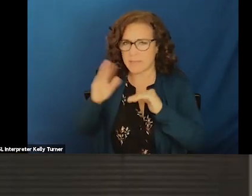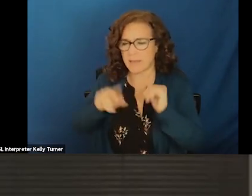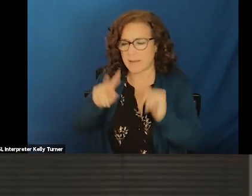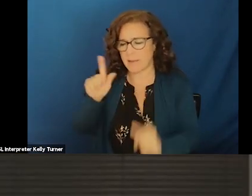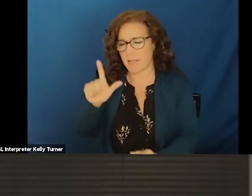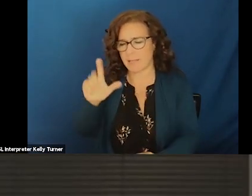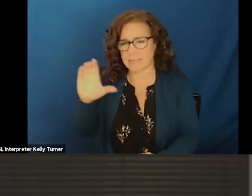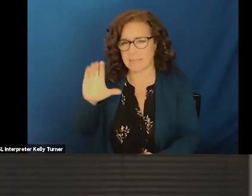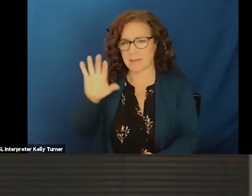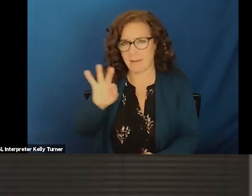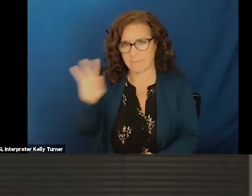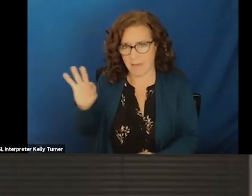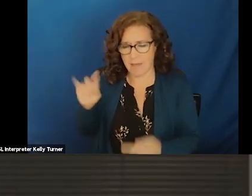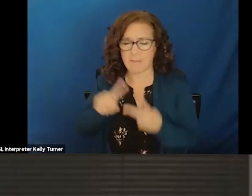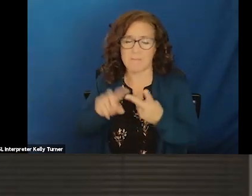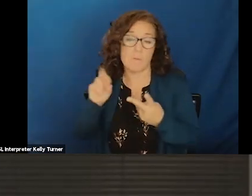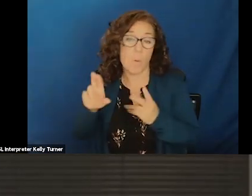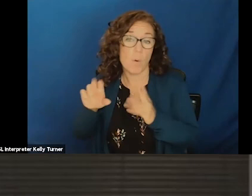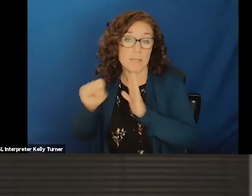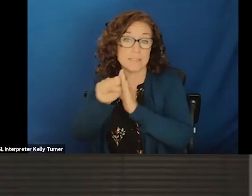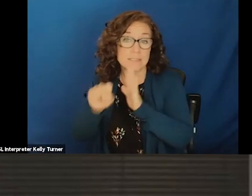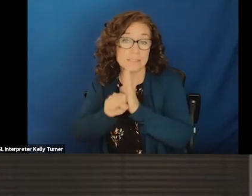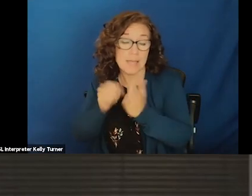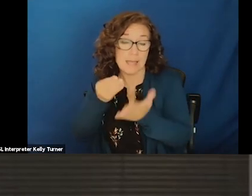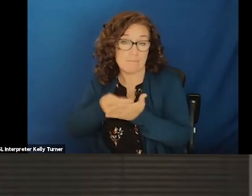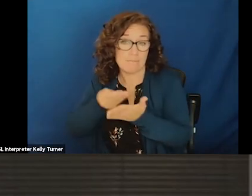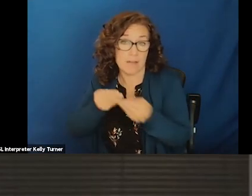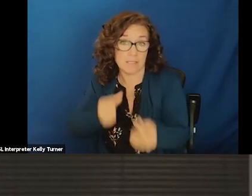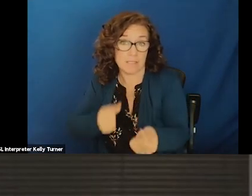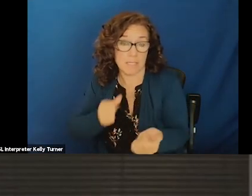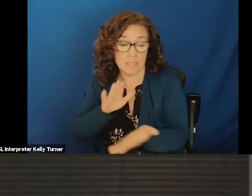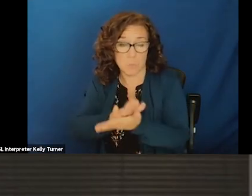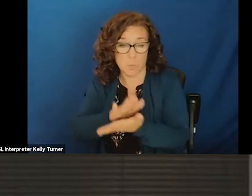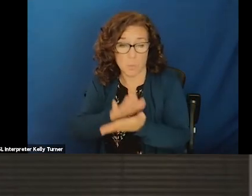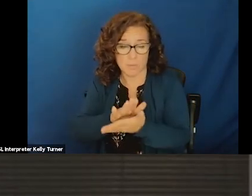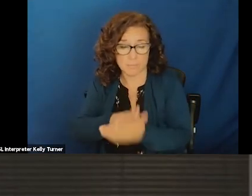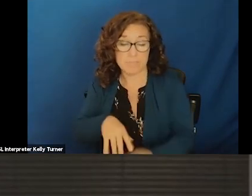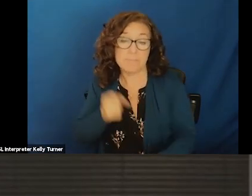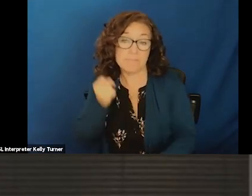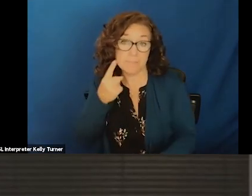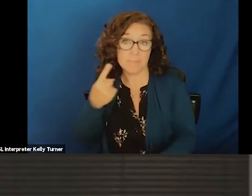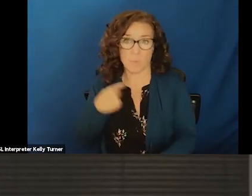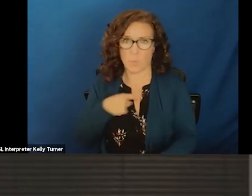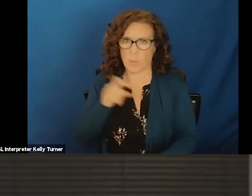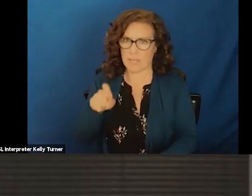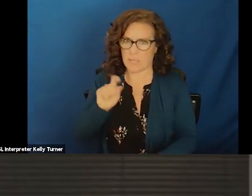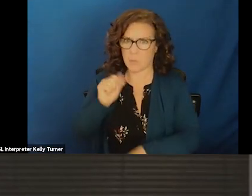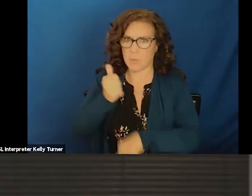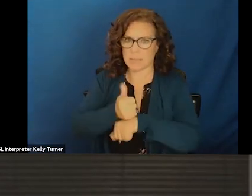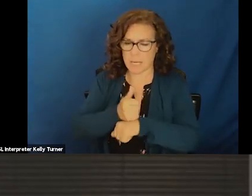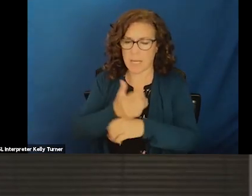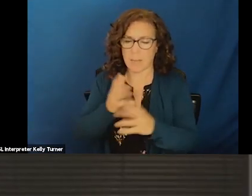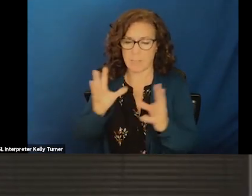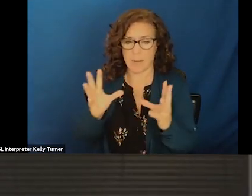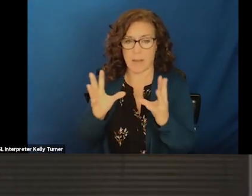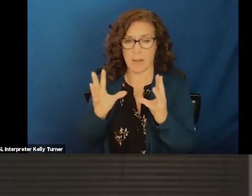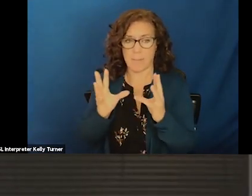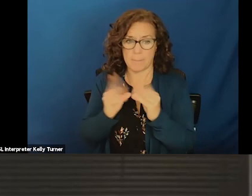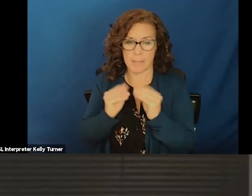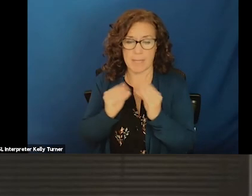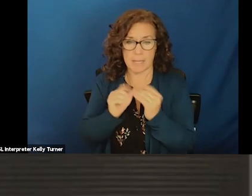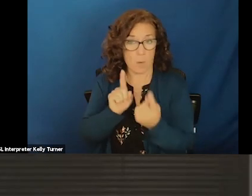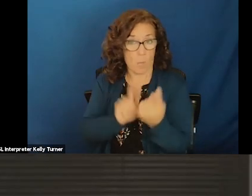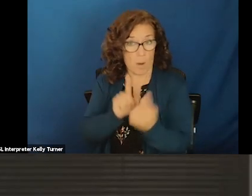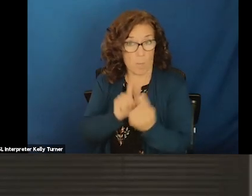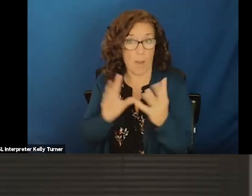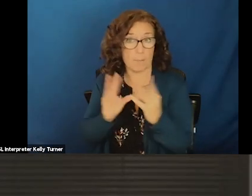think we need to have a one-on-one meeting with our very interested stakeholders, which by the way,